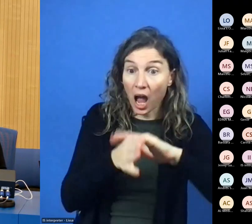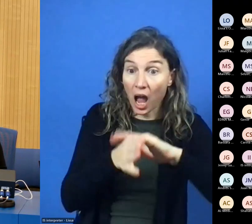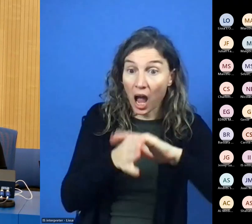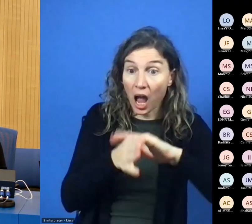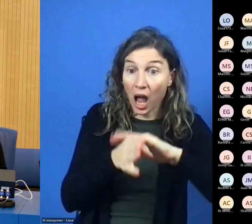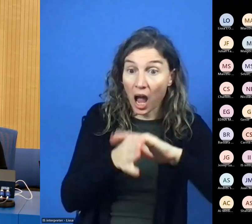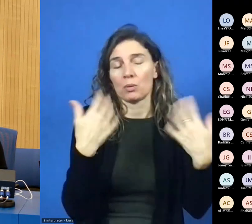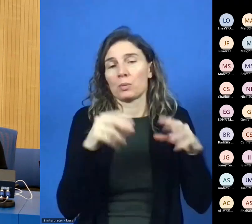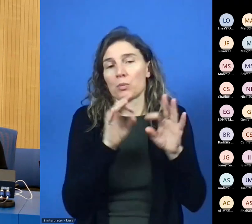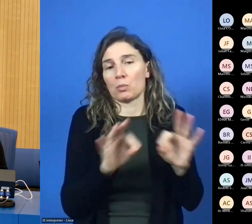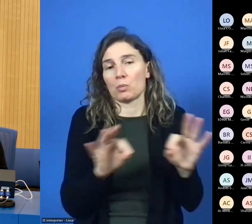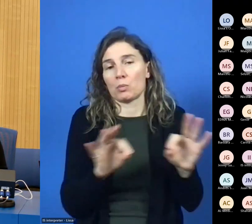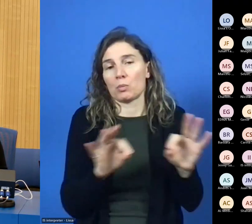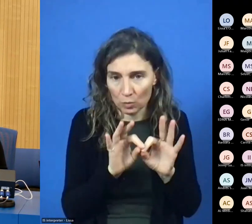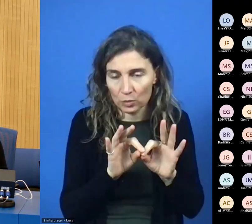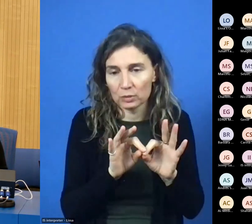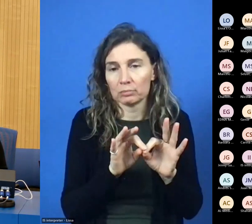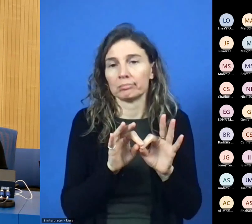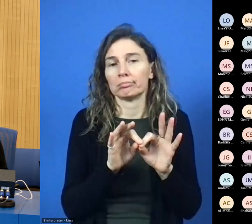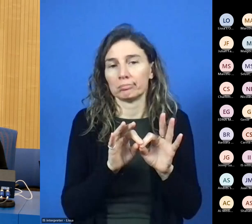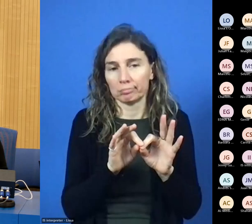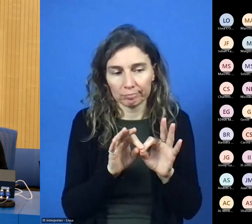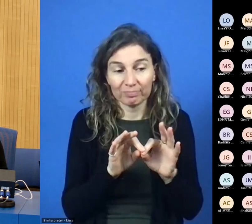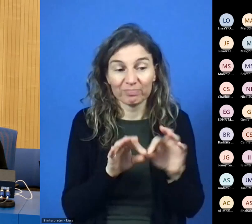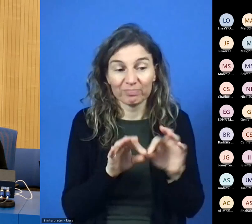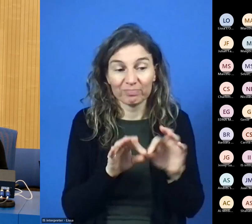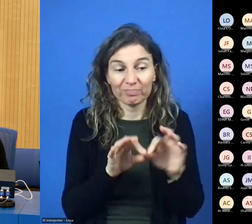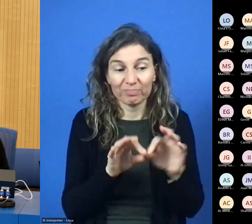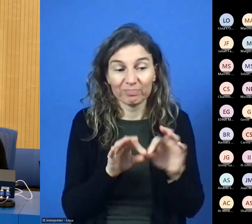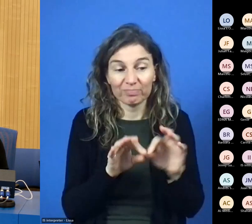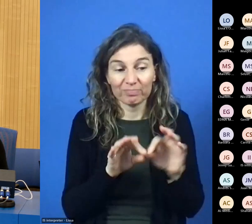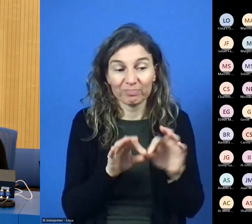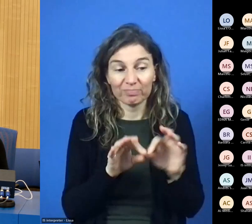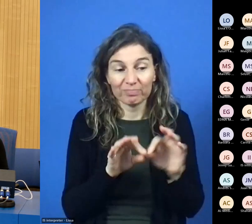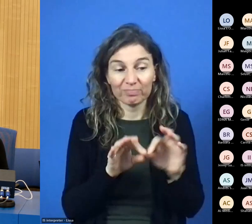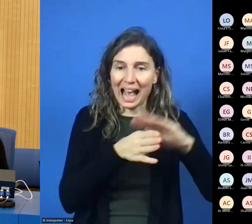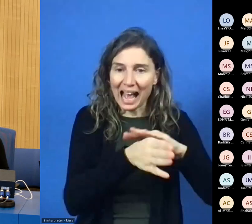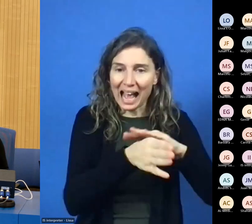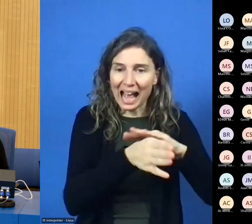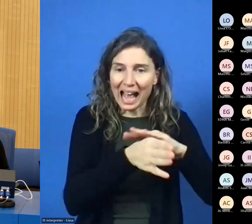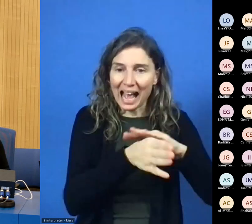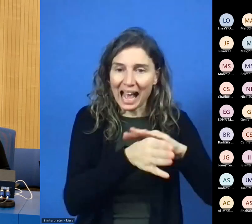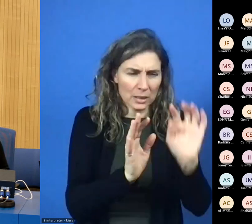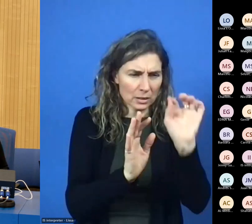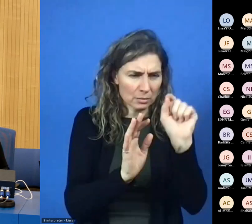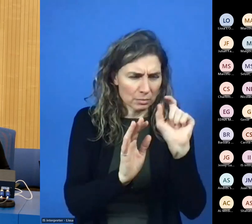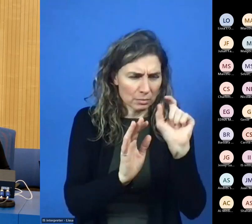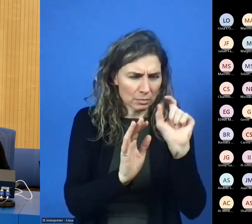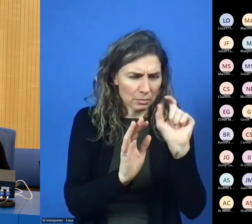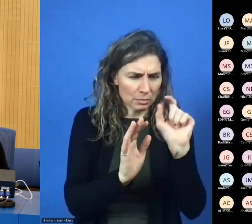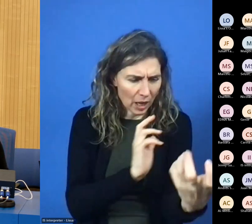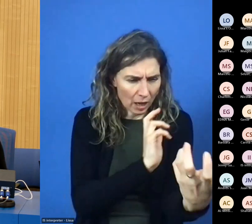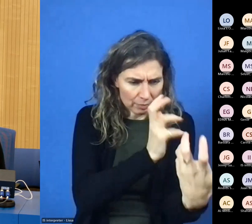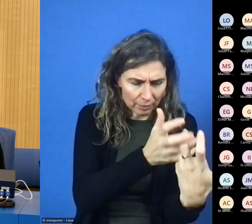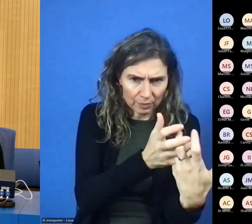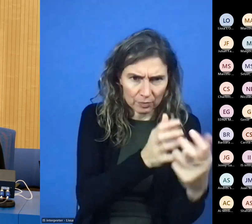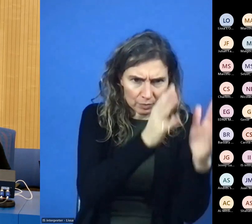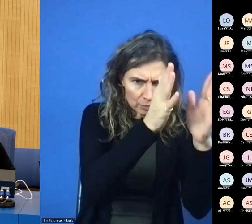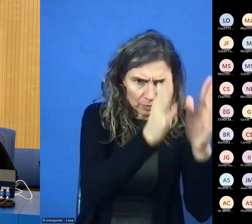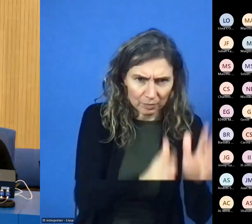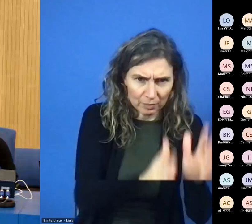have that access, but the access has to be right for the person which receives. too often deaf children especially find